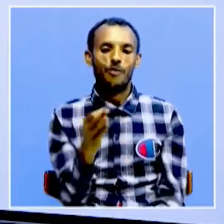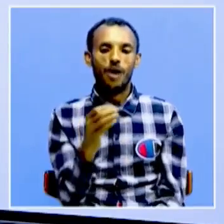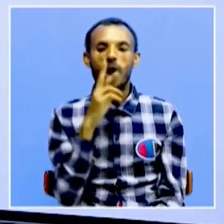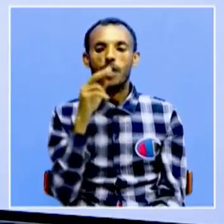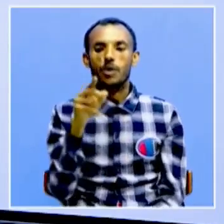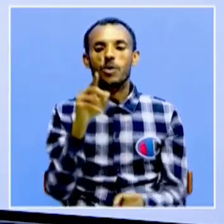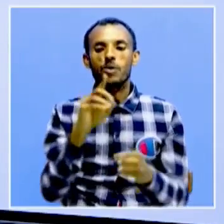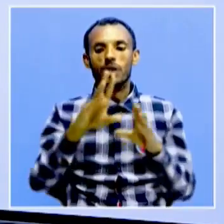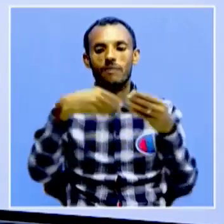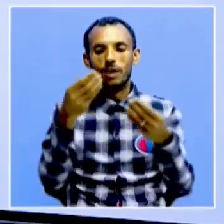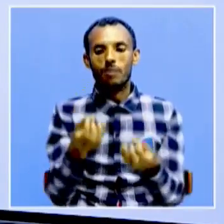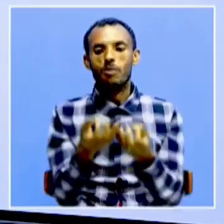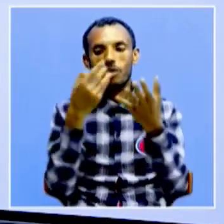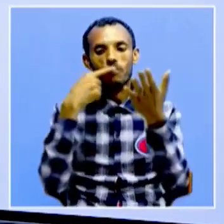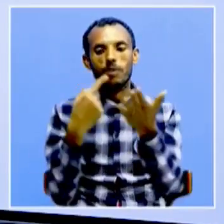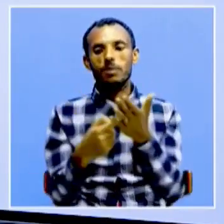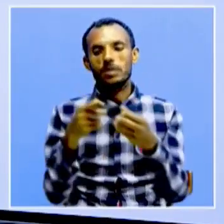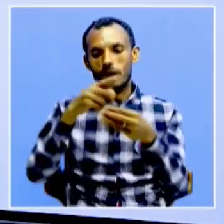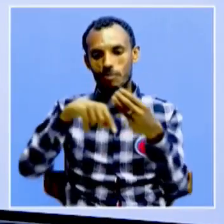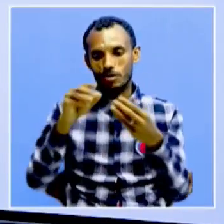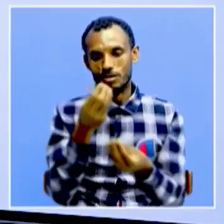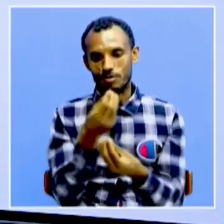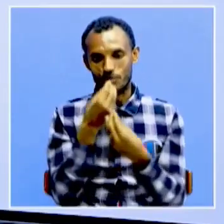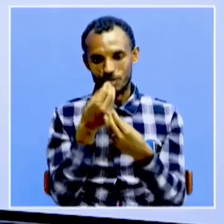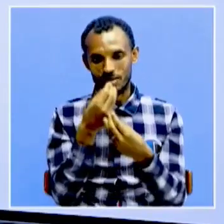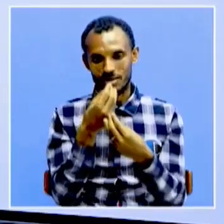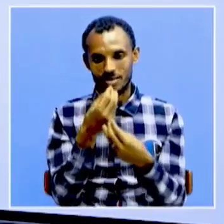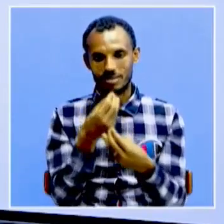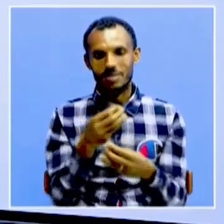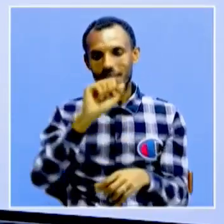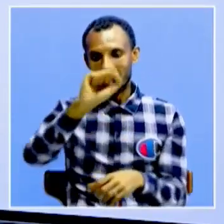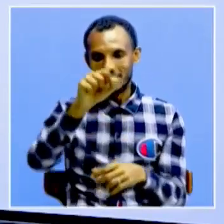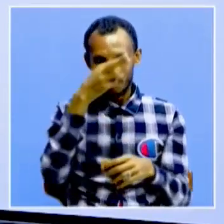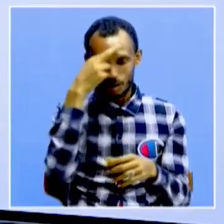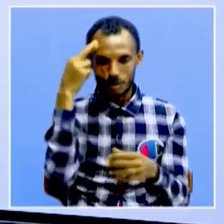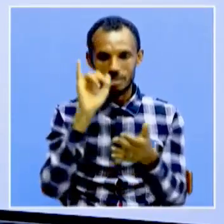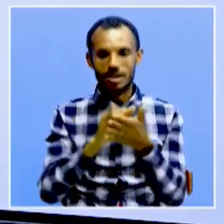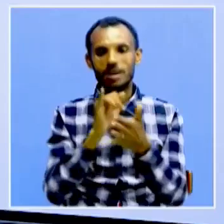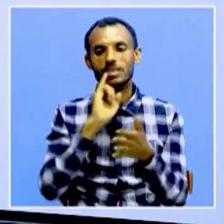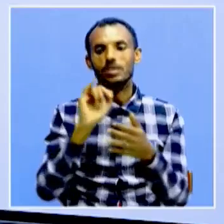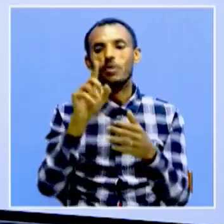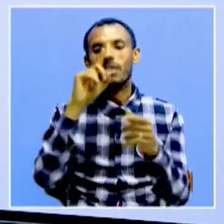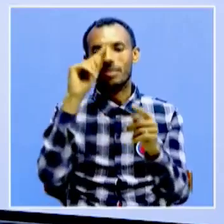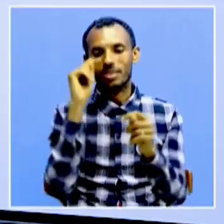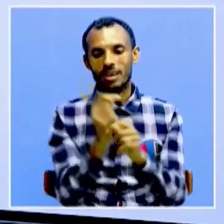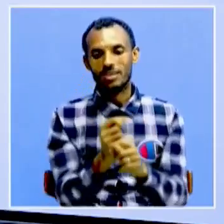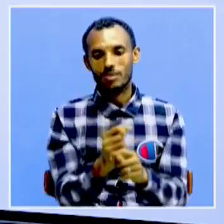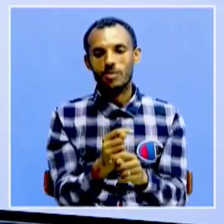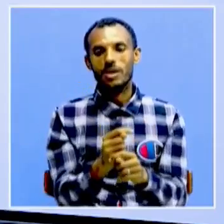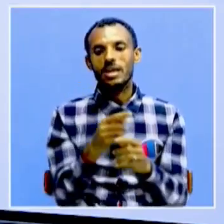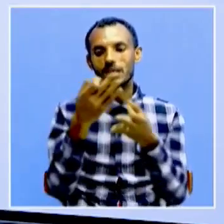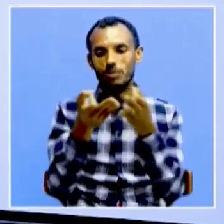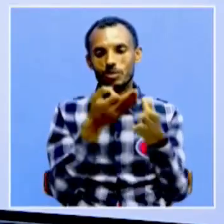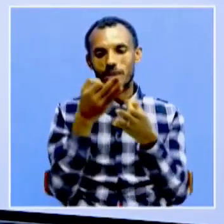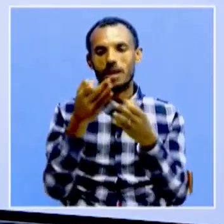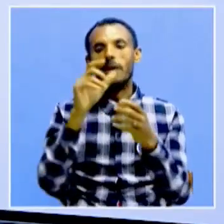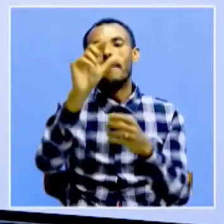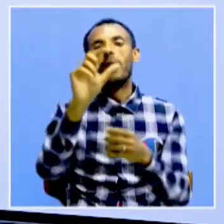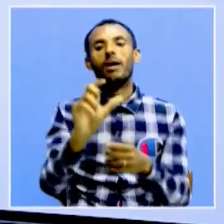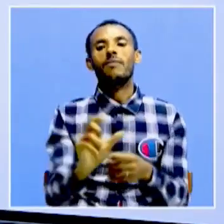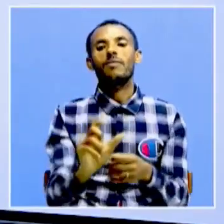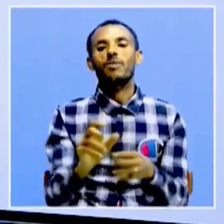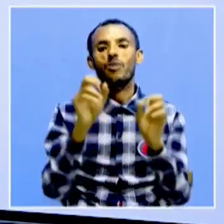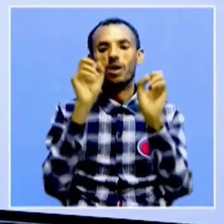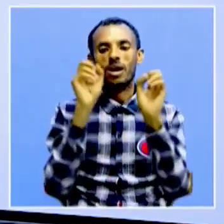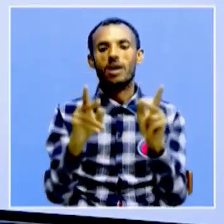more information about the food? Yes, because that is the one task of what? Expository paragraphs.